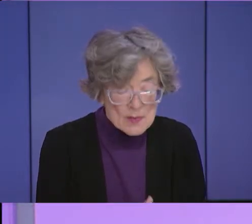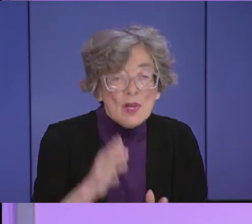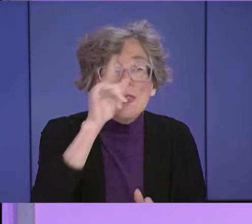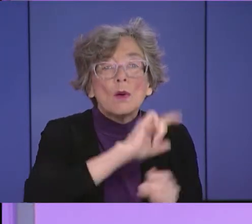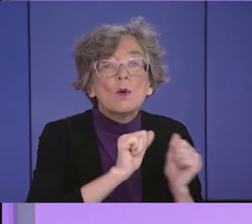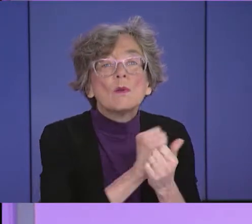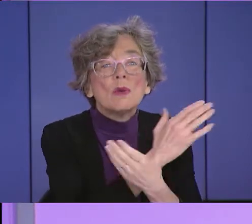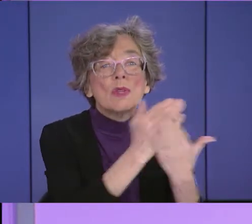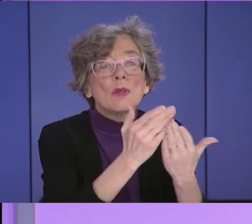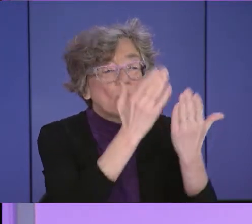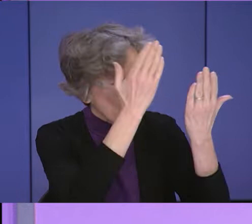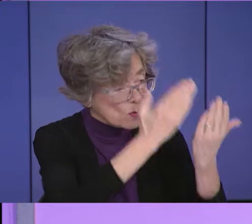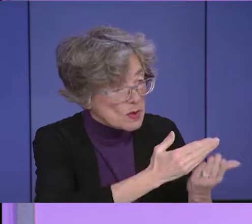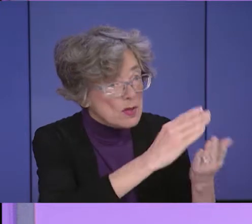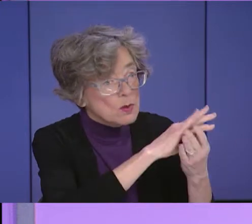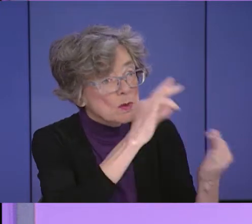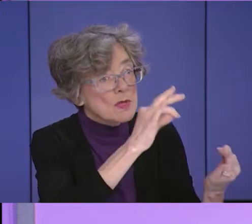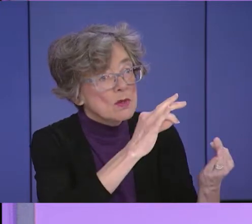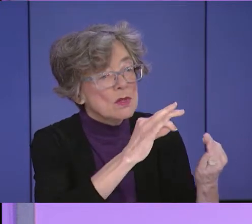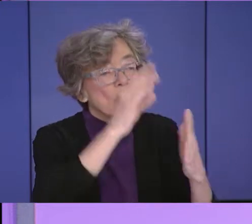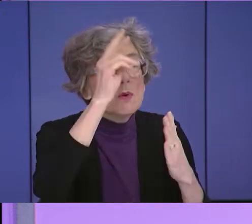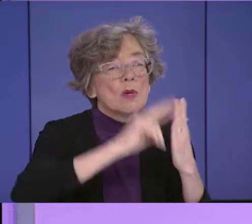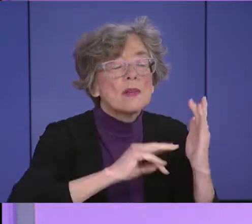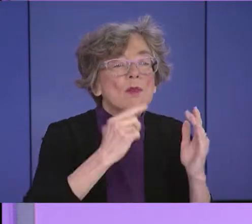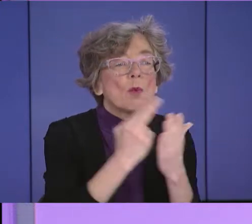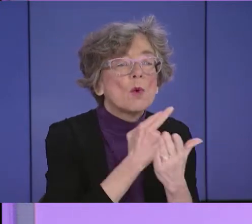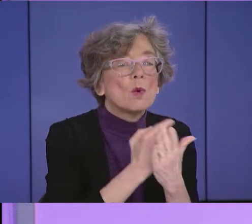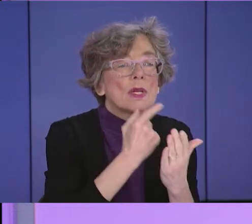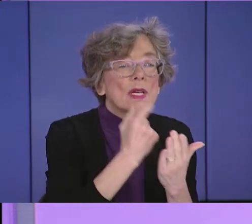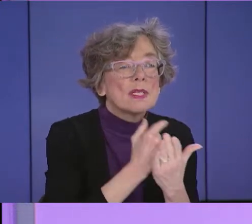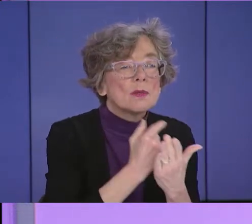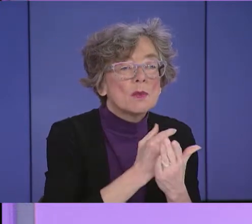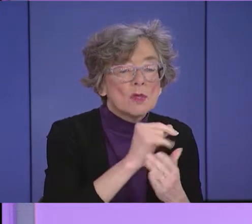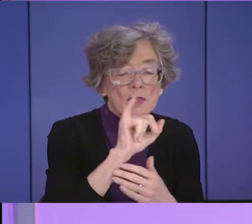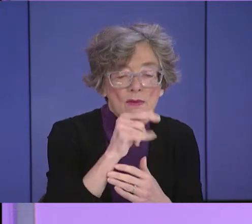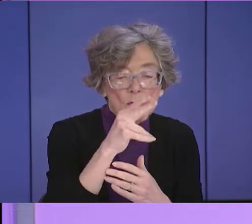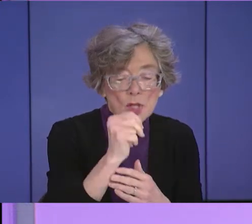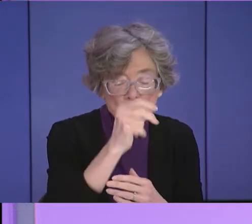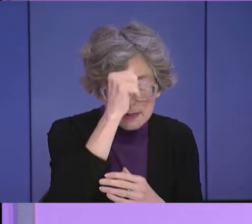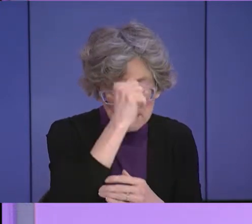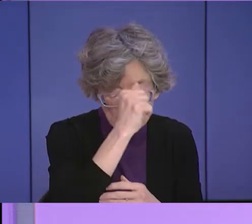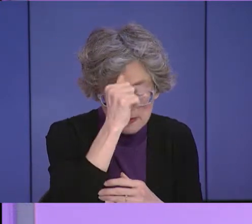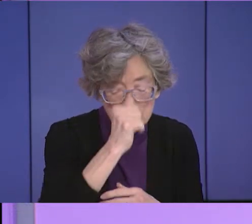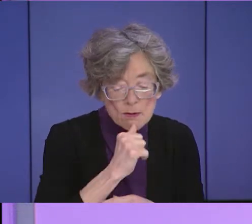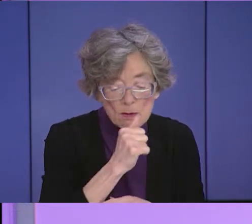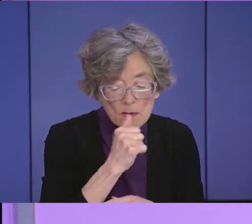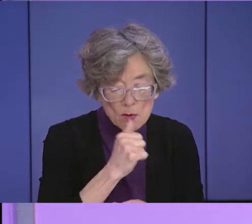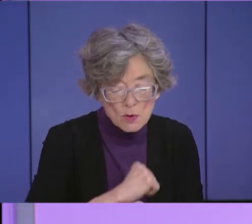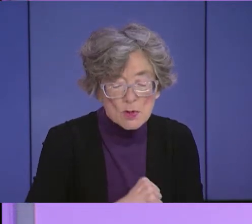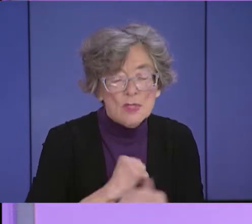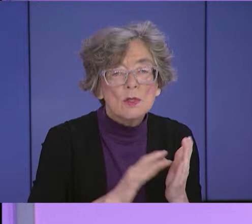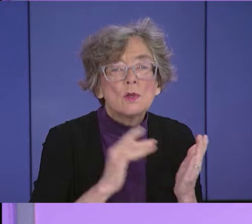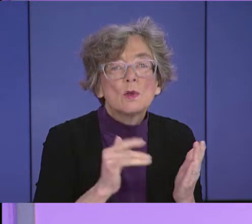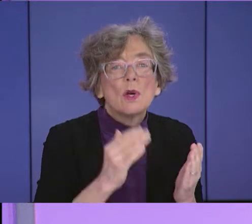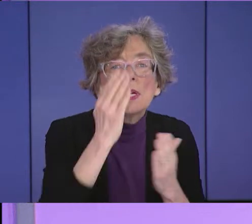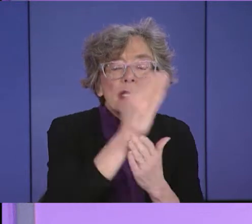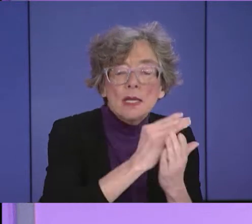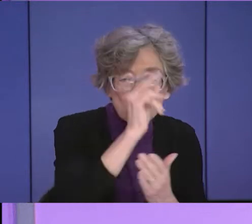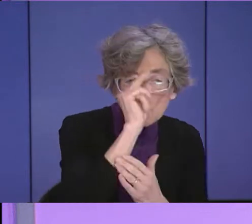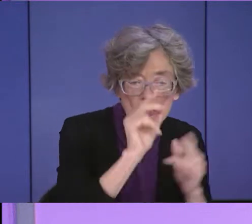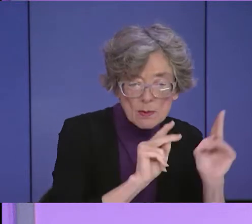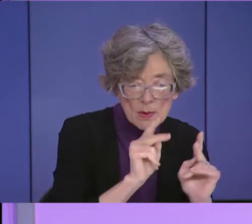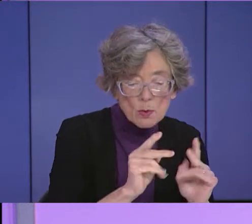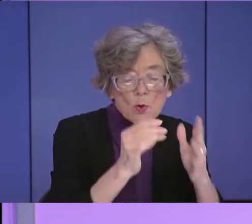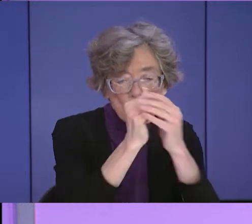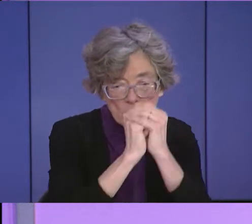The Lord be with you. And with your spirit. A reading from the Holy Gospel according to John. Glory to you, O Lord. Some Greeks who had come to